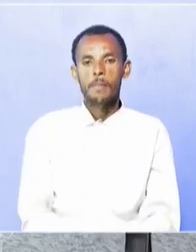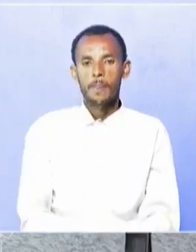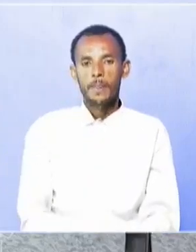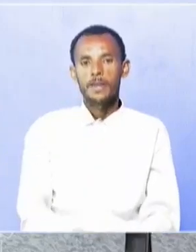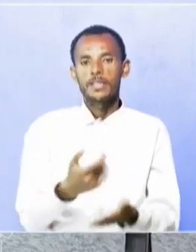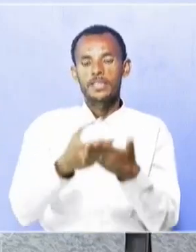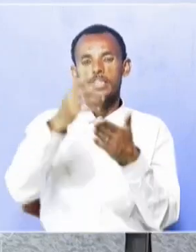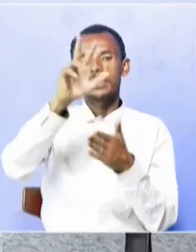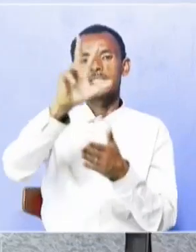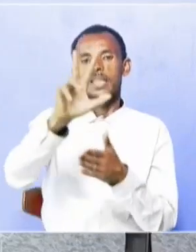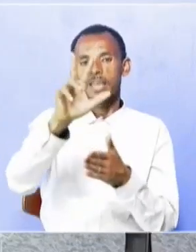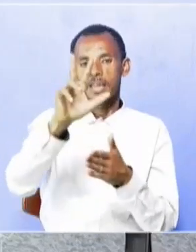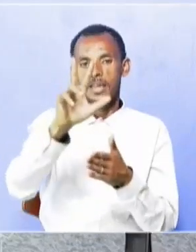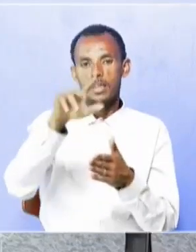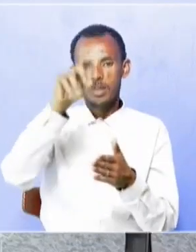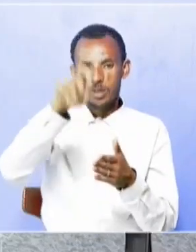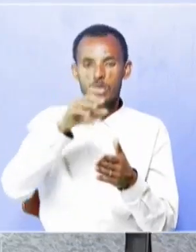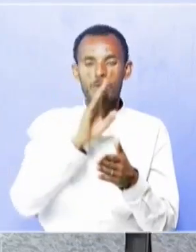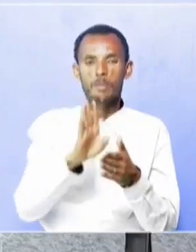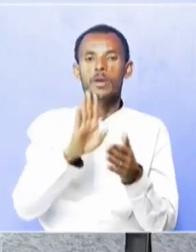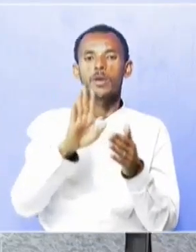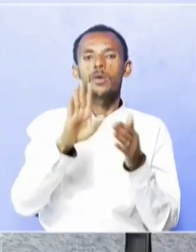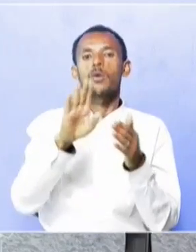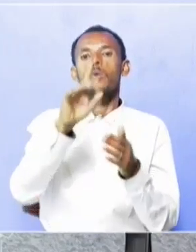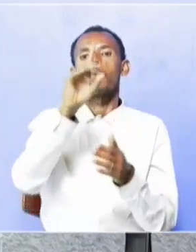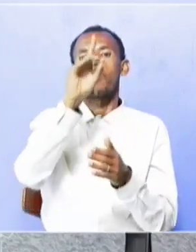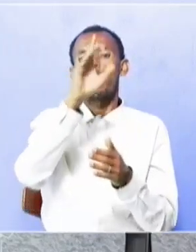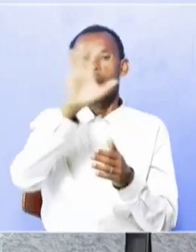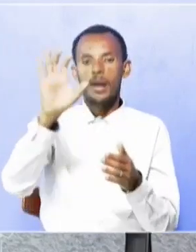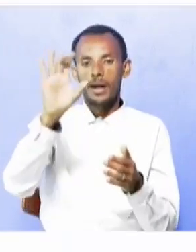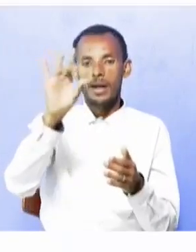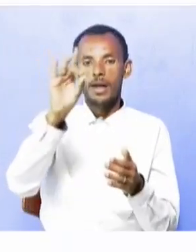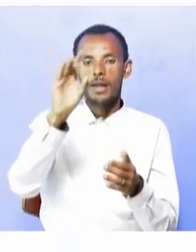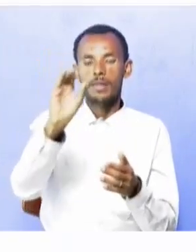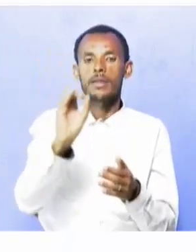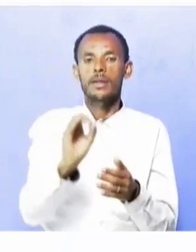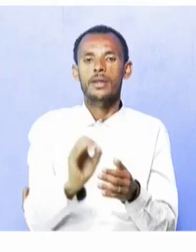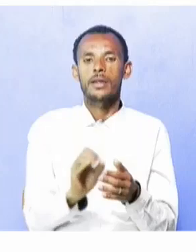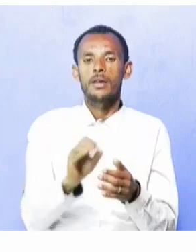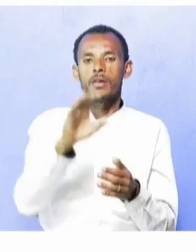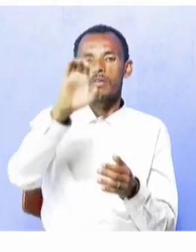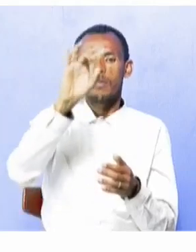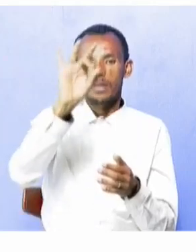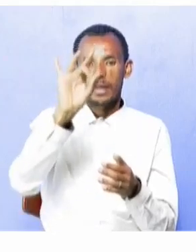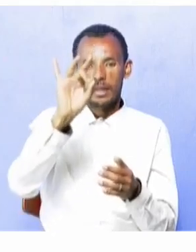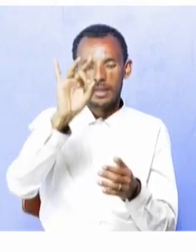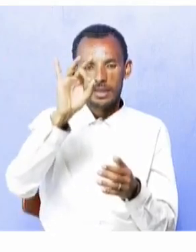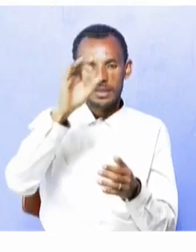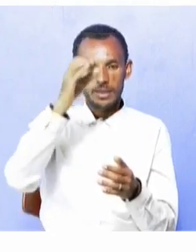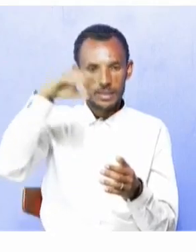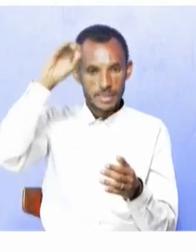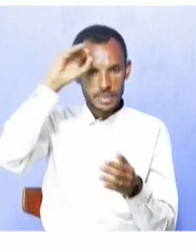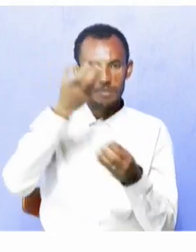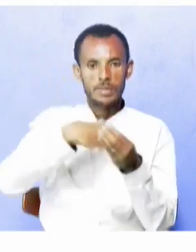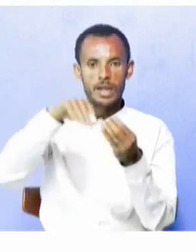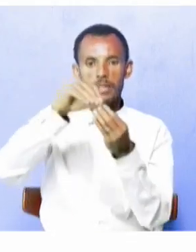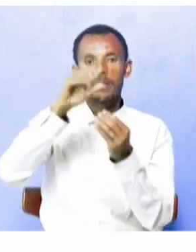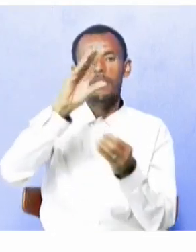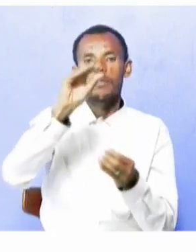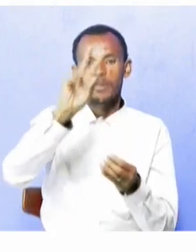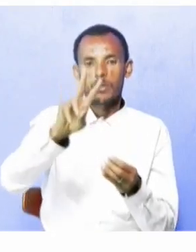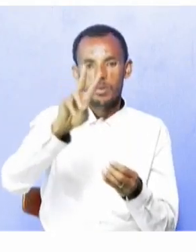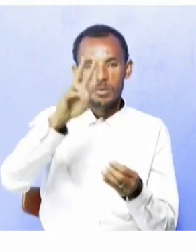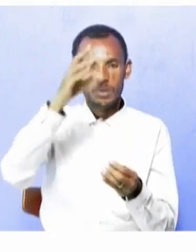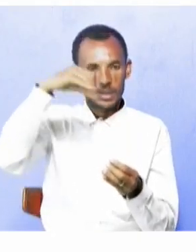these three should be 180 degree. That means 48 degree plus 52